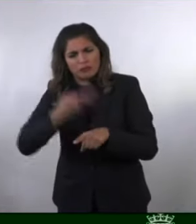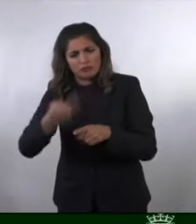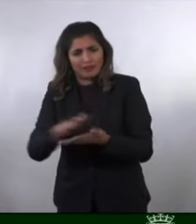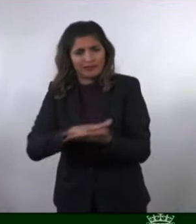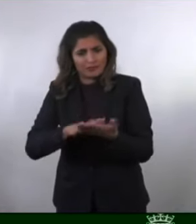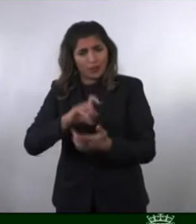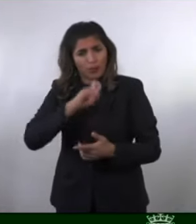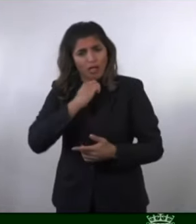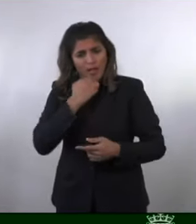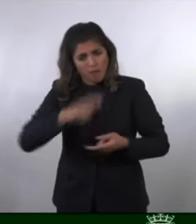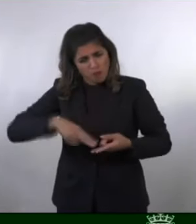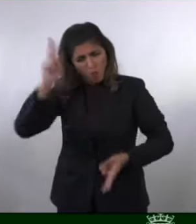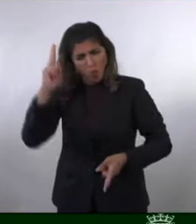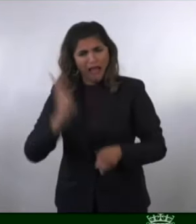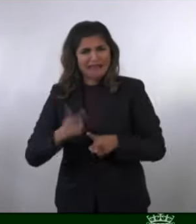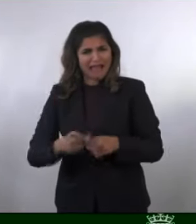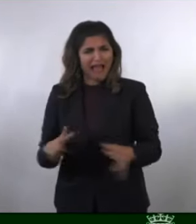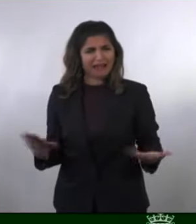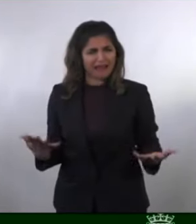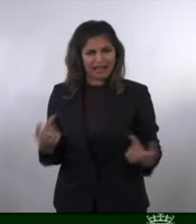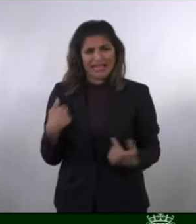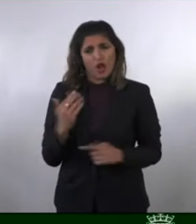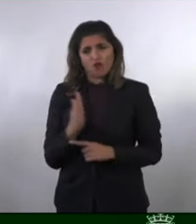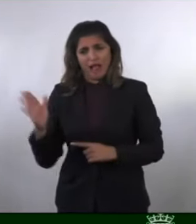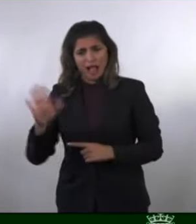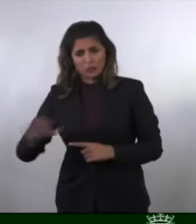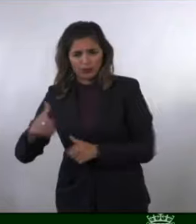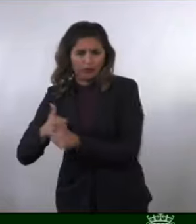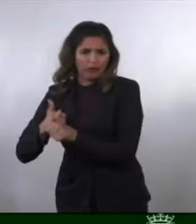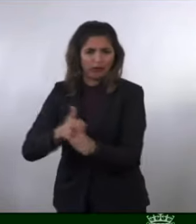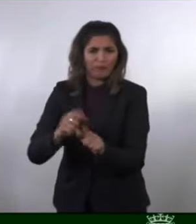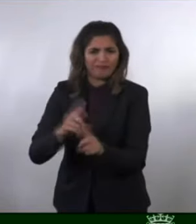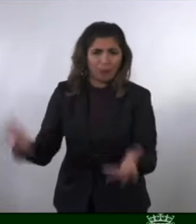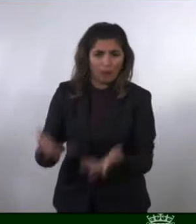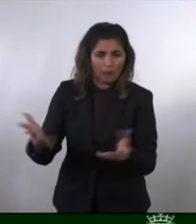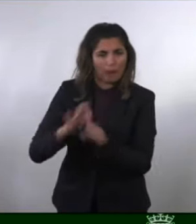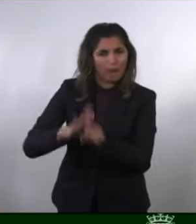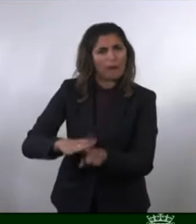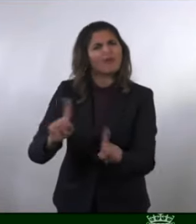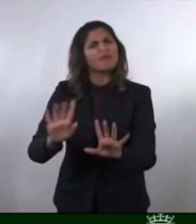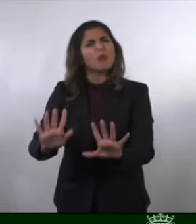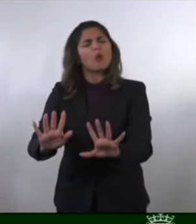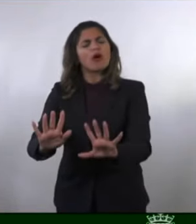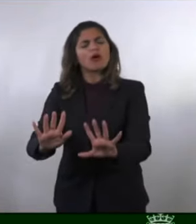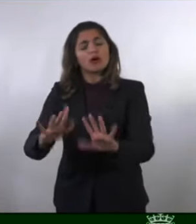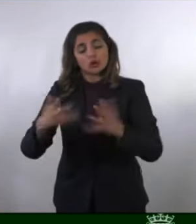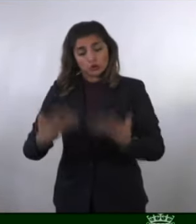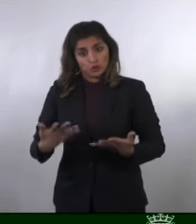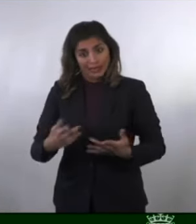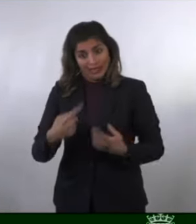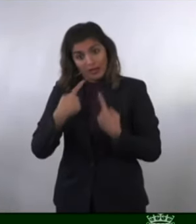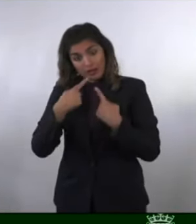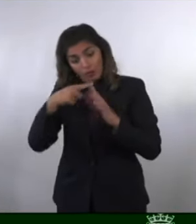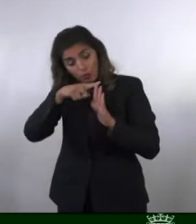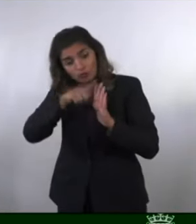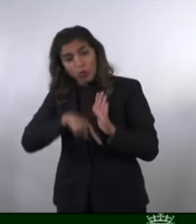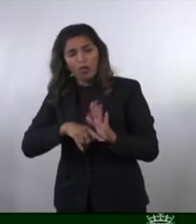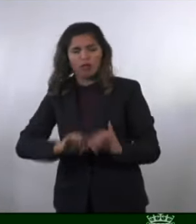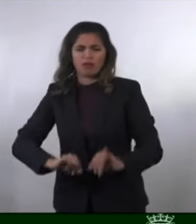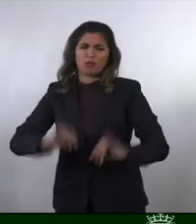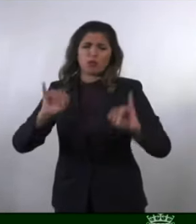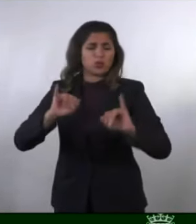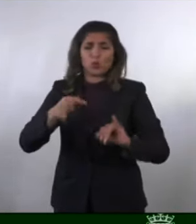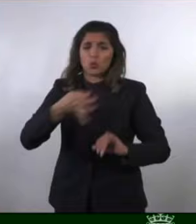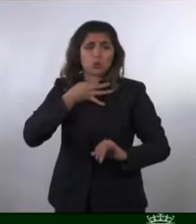own right-wing backbench MPs, not by public health needs. Today's measures risk a third